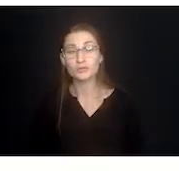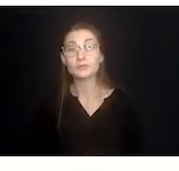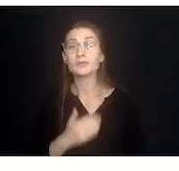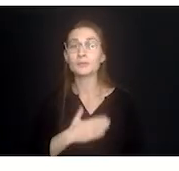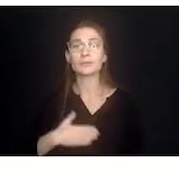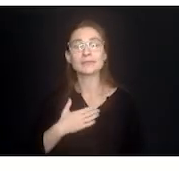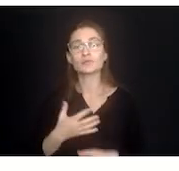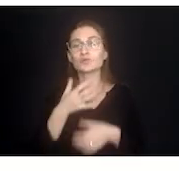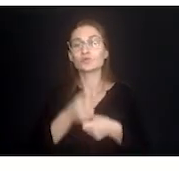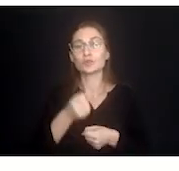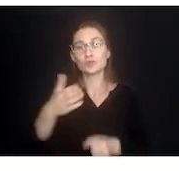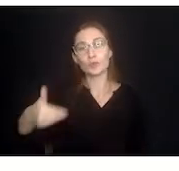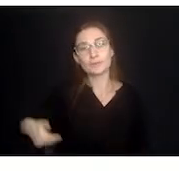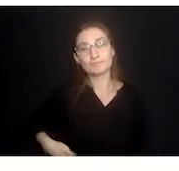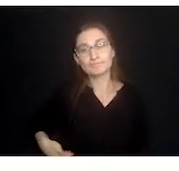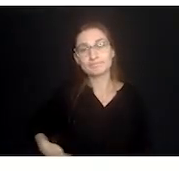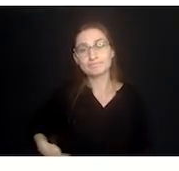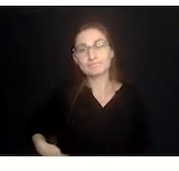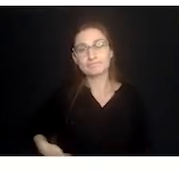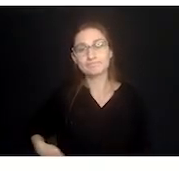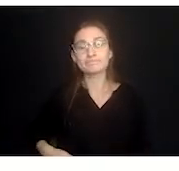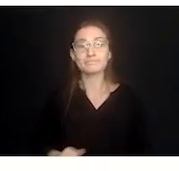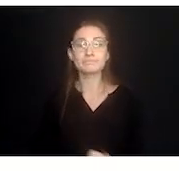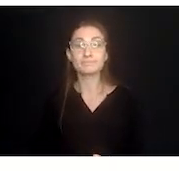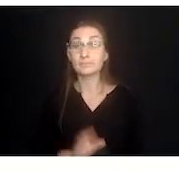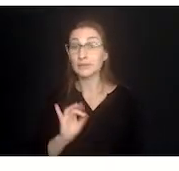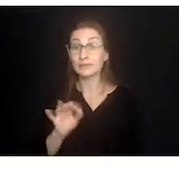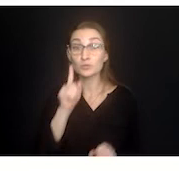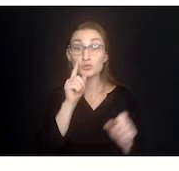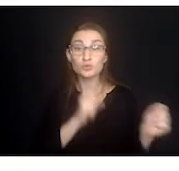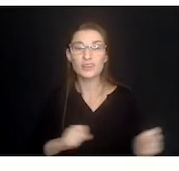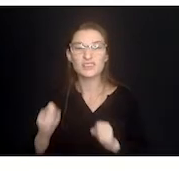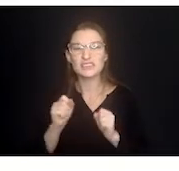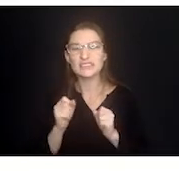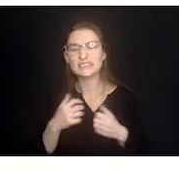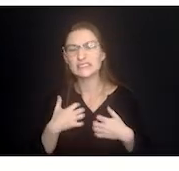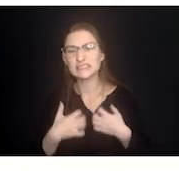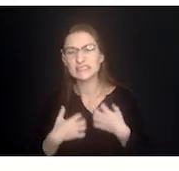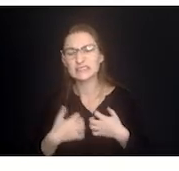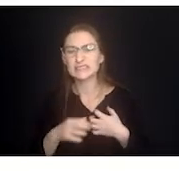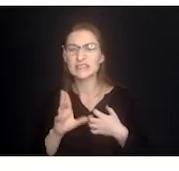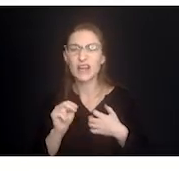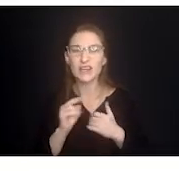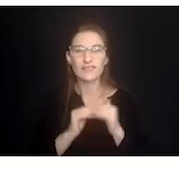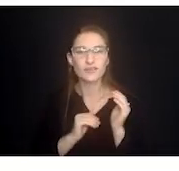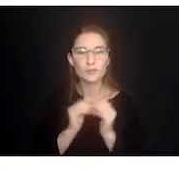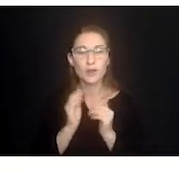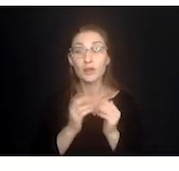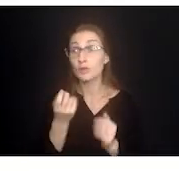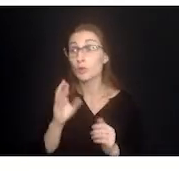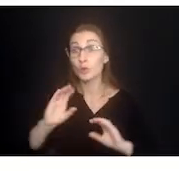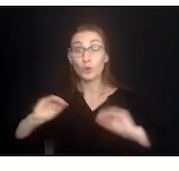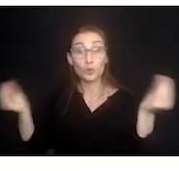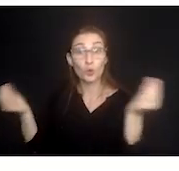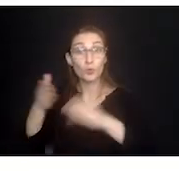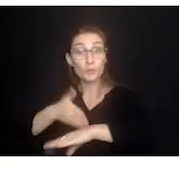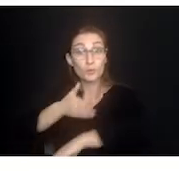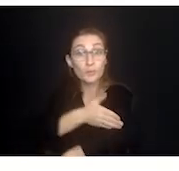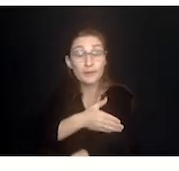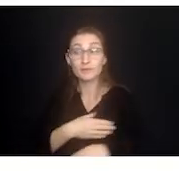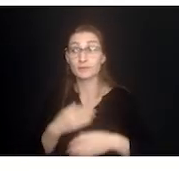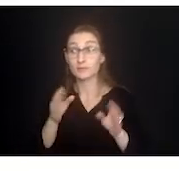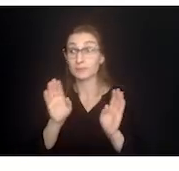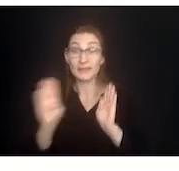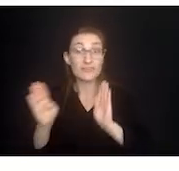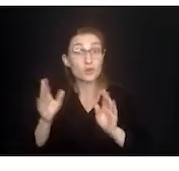remember. Please trust your instincts as a parent. If you're not comfortable with a strategy, or you don't see